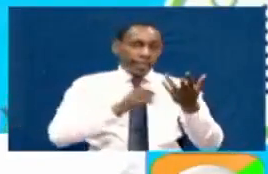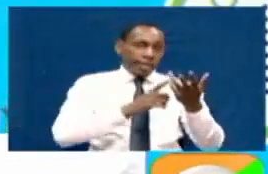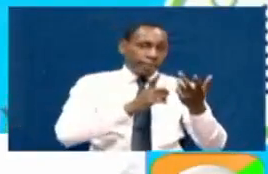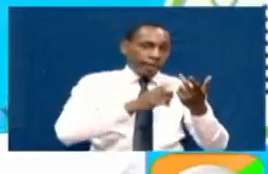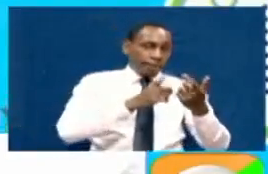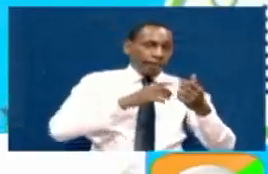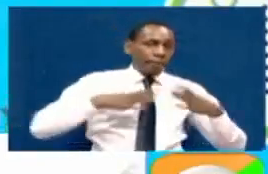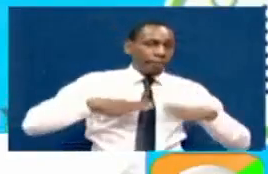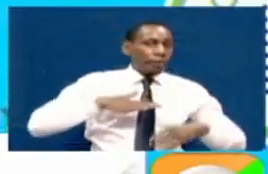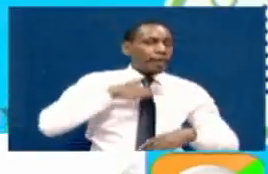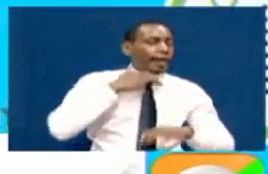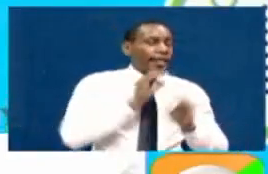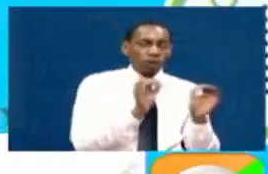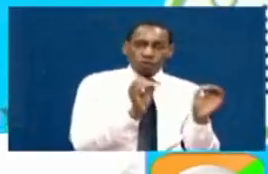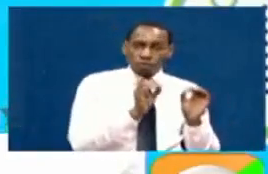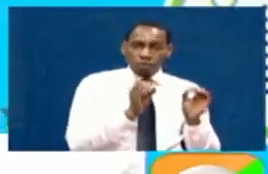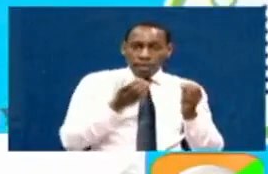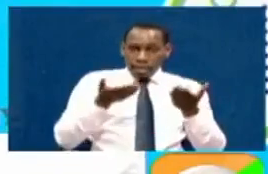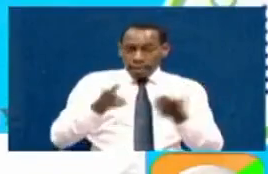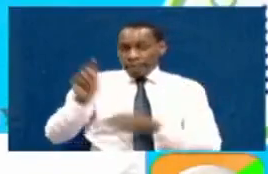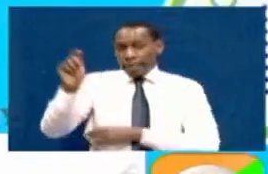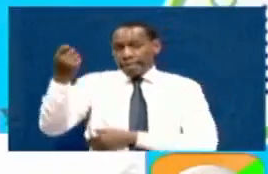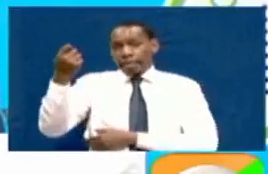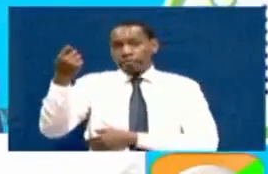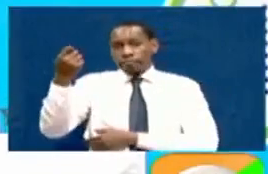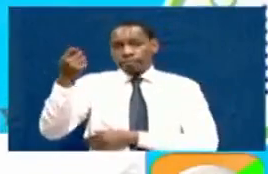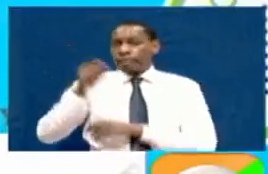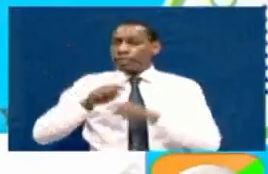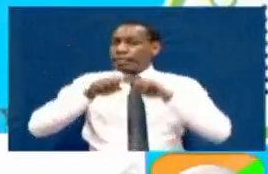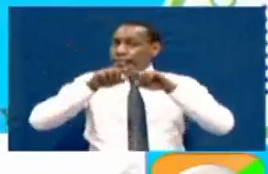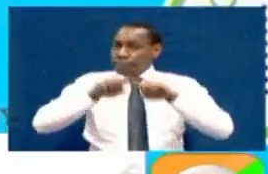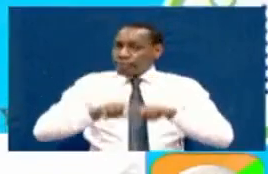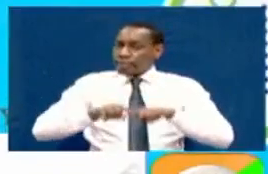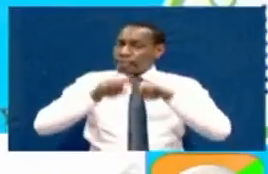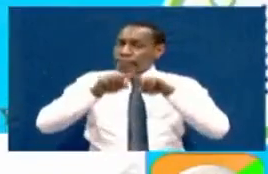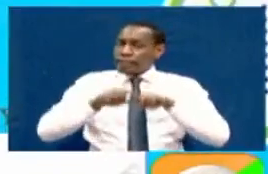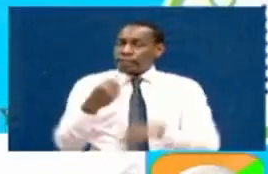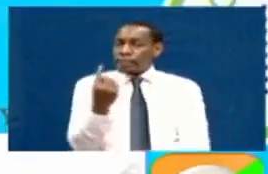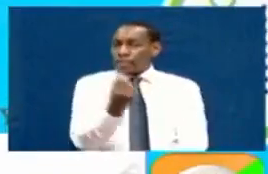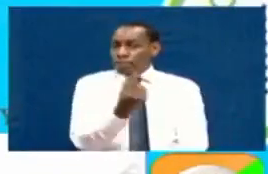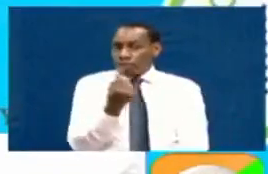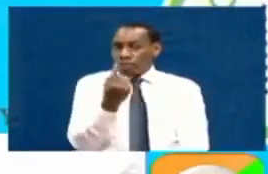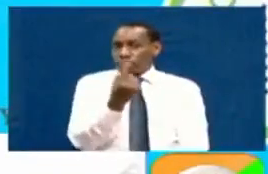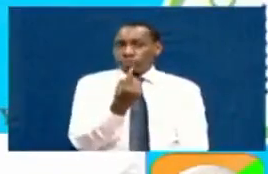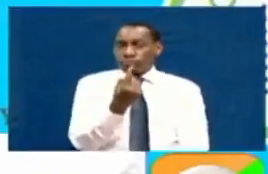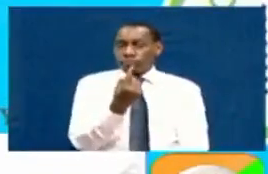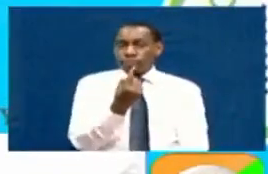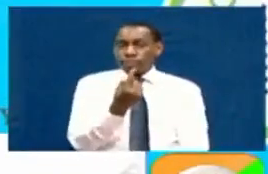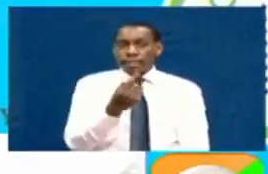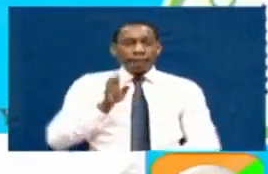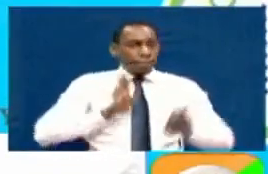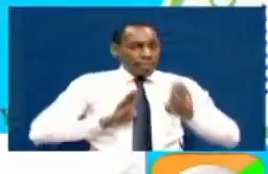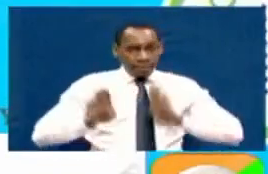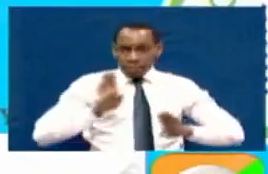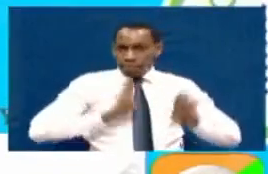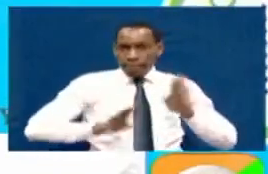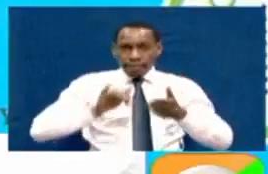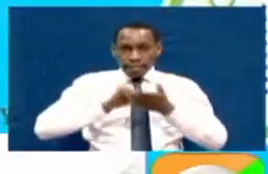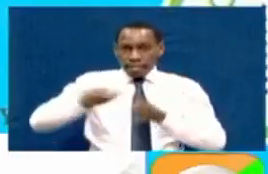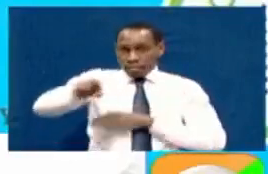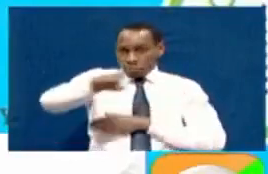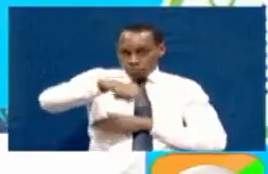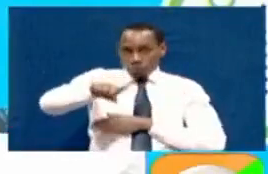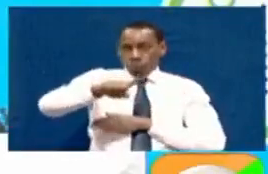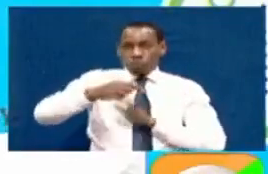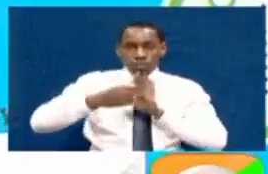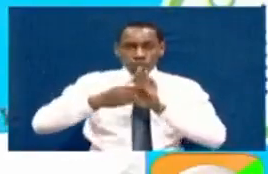people who will not die in this country, will depend purely on the level of discipline that we